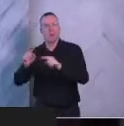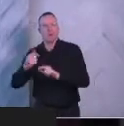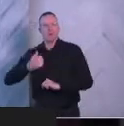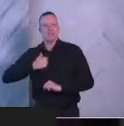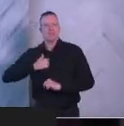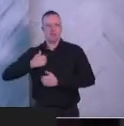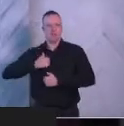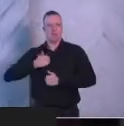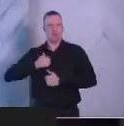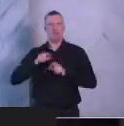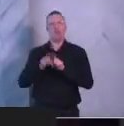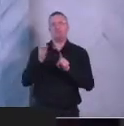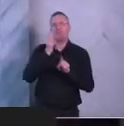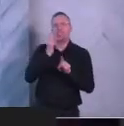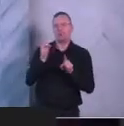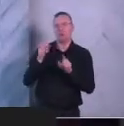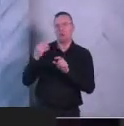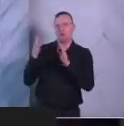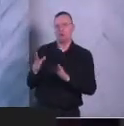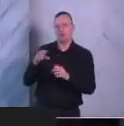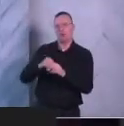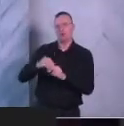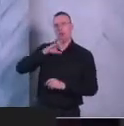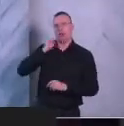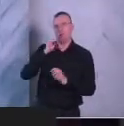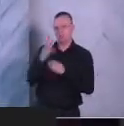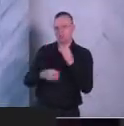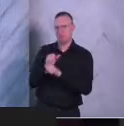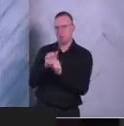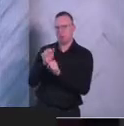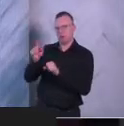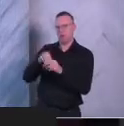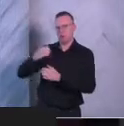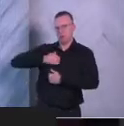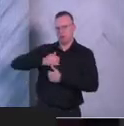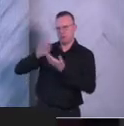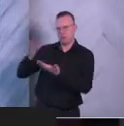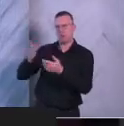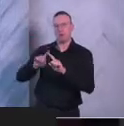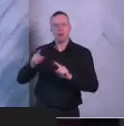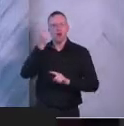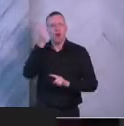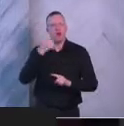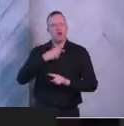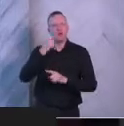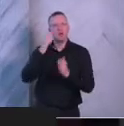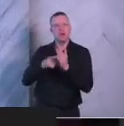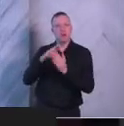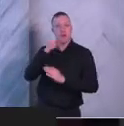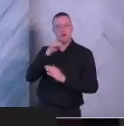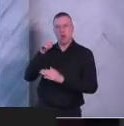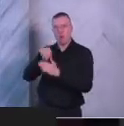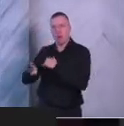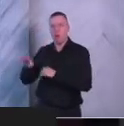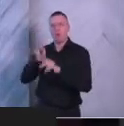dental officer in Halifax, Nova Scotia for many years. But one of the things I found quite unique about entering Halifax was everyone asked me about the